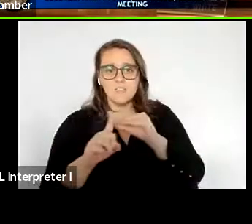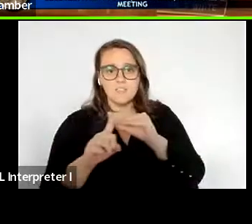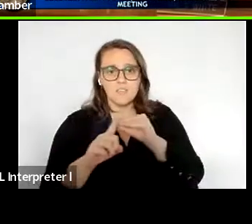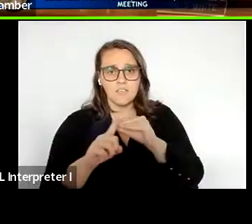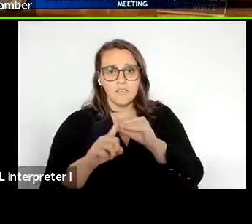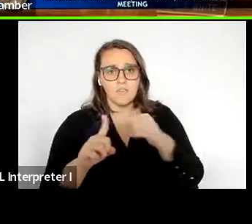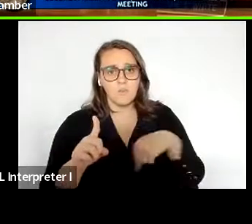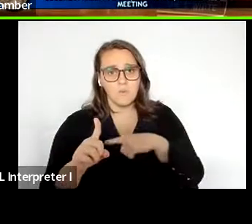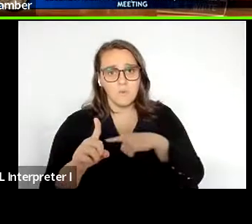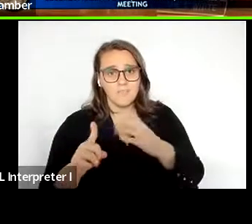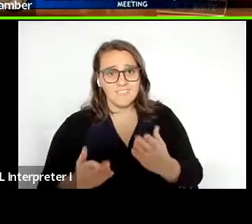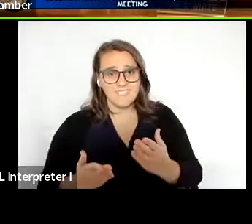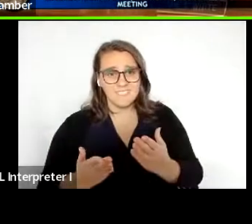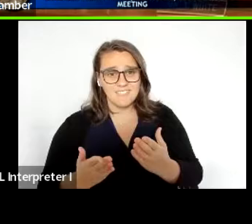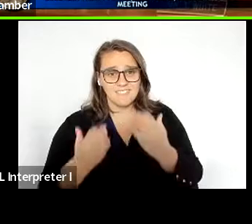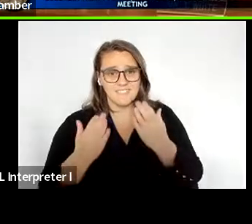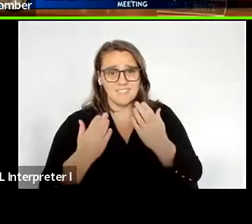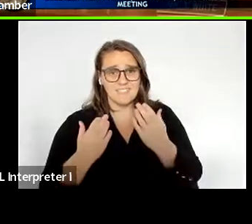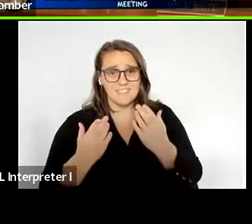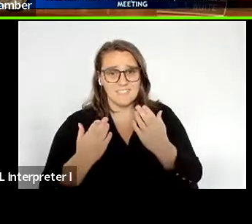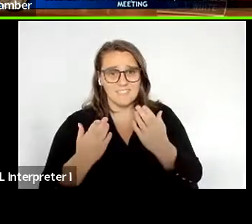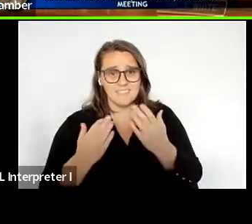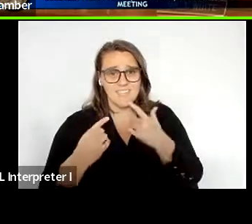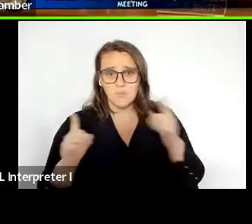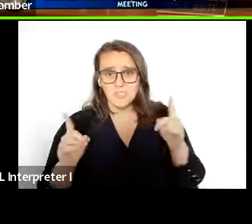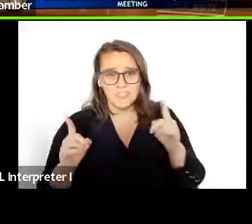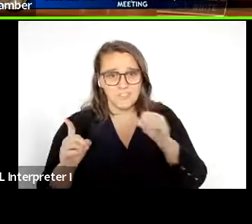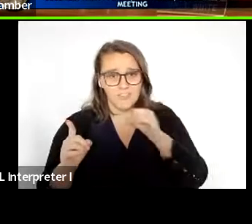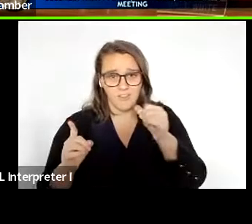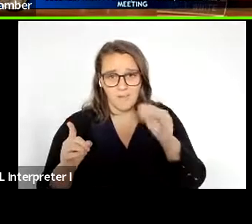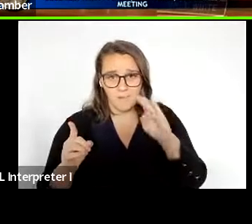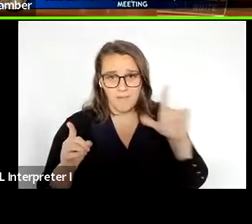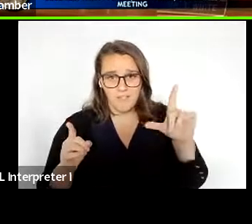have the declaration before us, not the underlying bill.